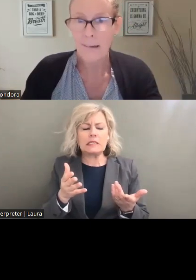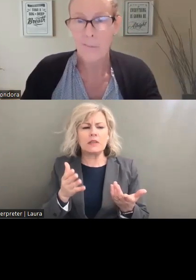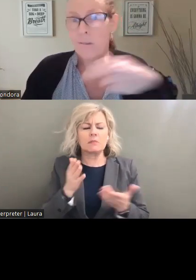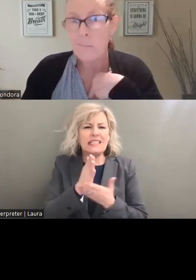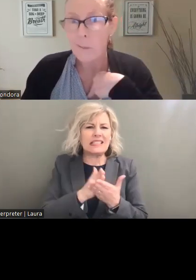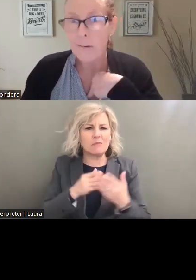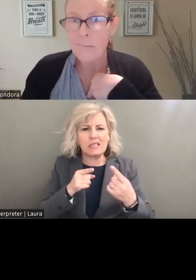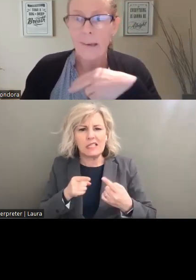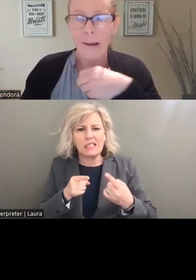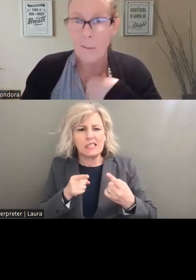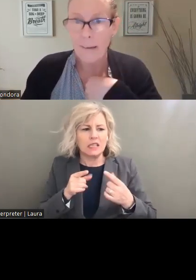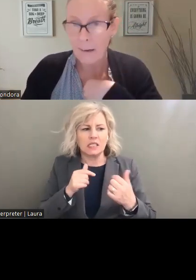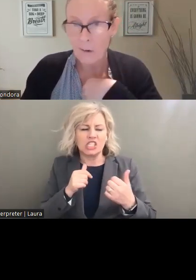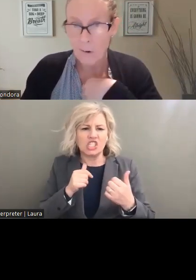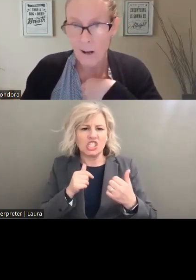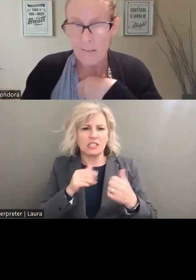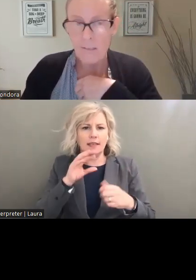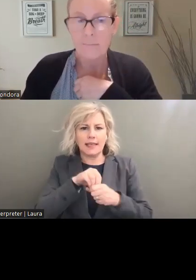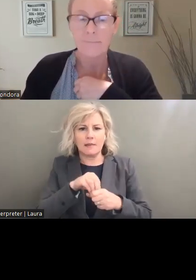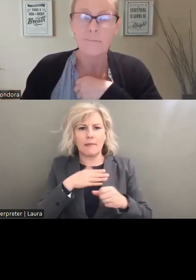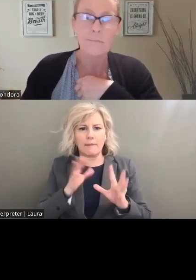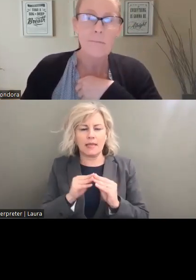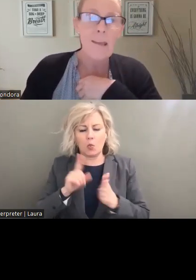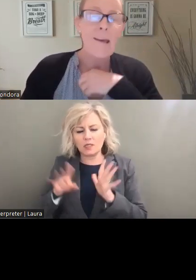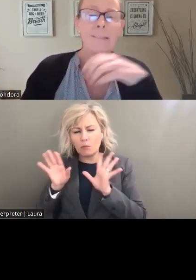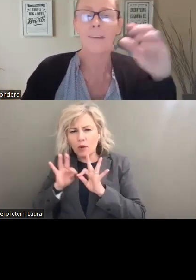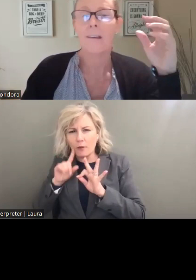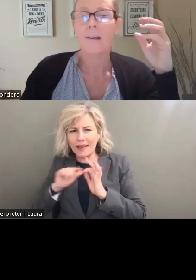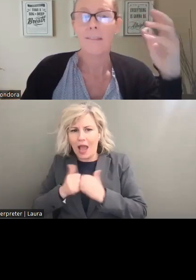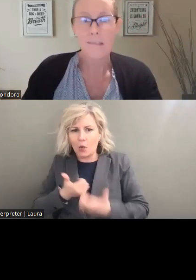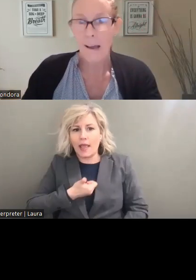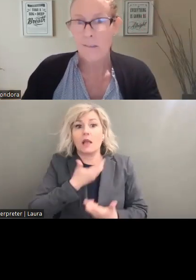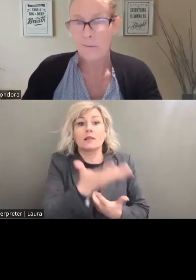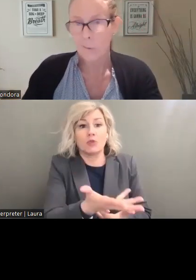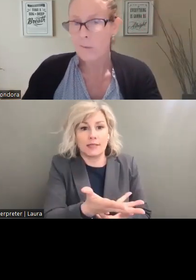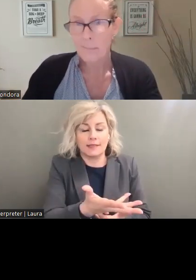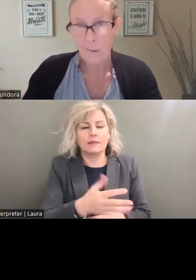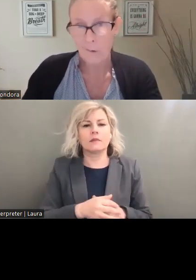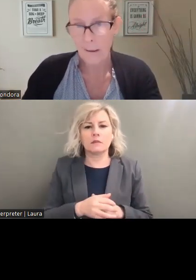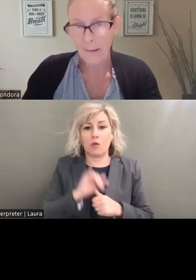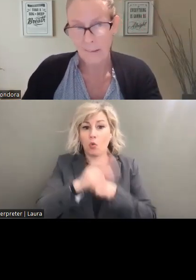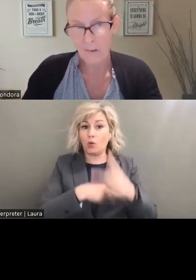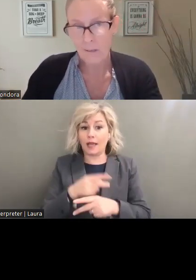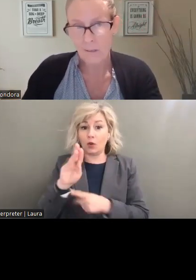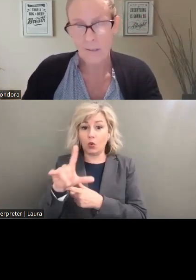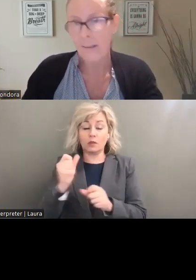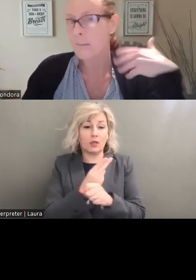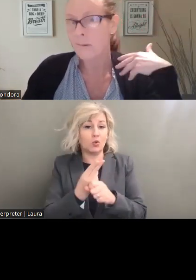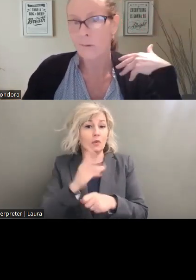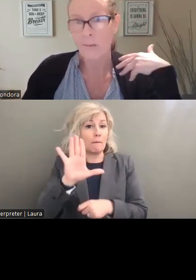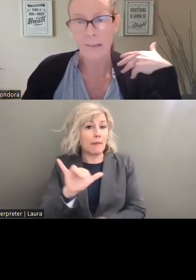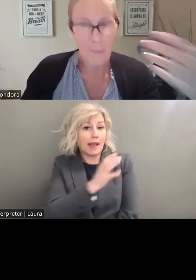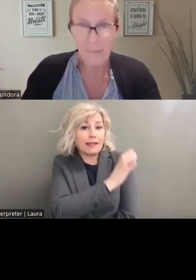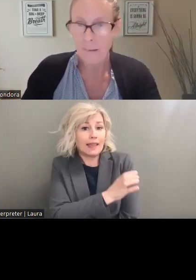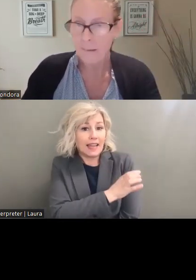my meeting, what's important to me? How do I get it across? And these kinds of tools can be used by clinicians. They can